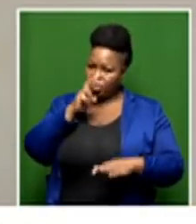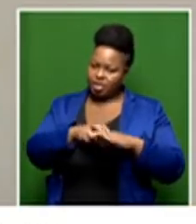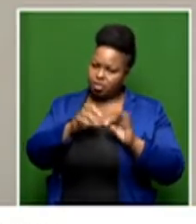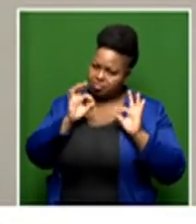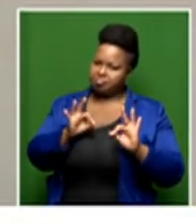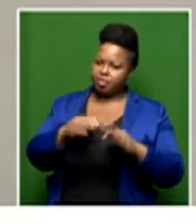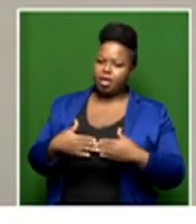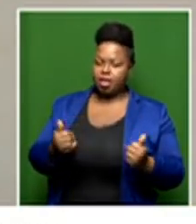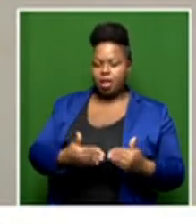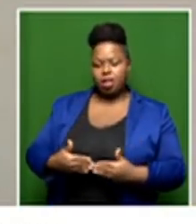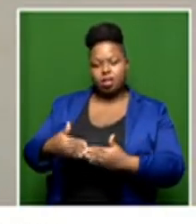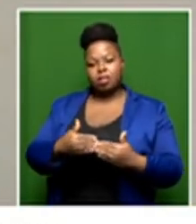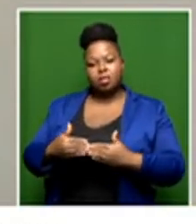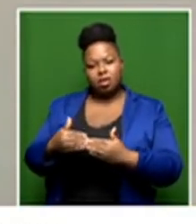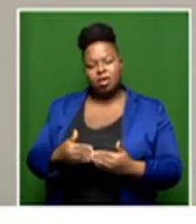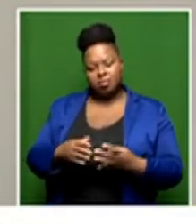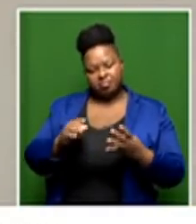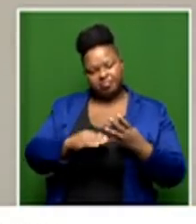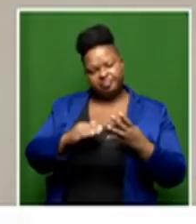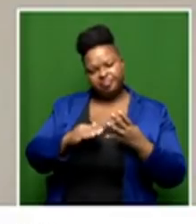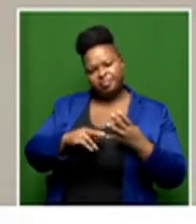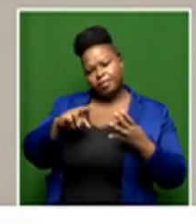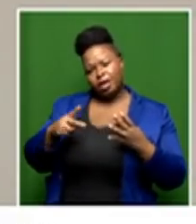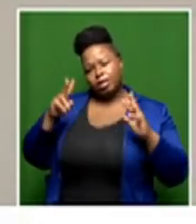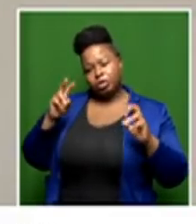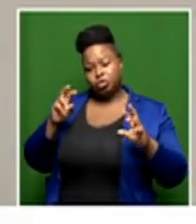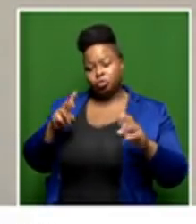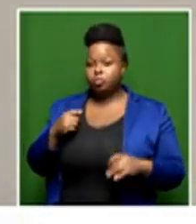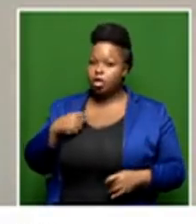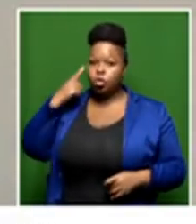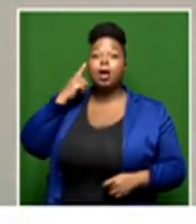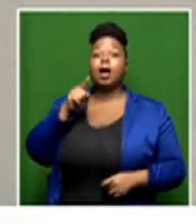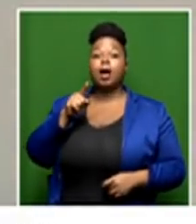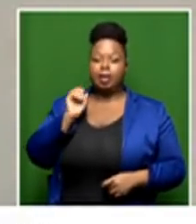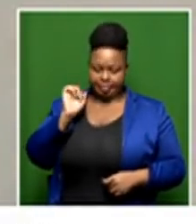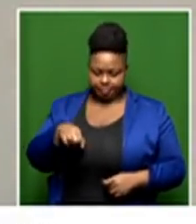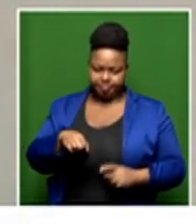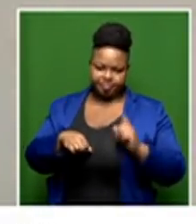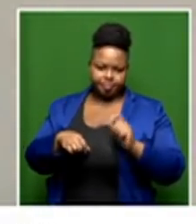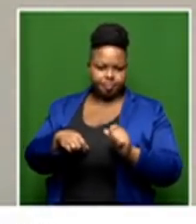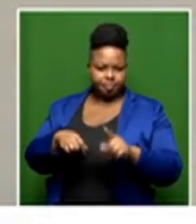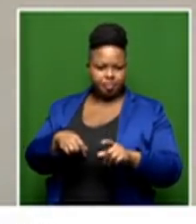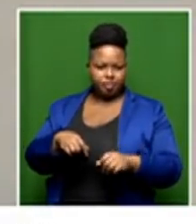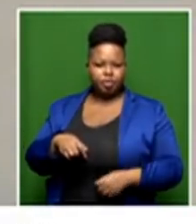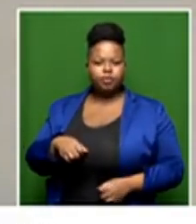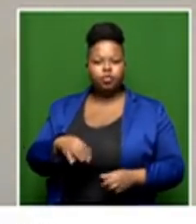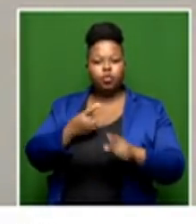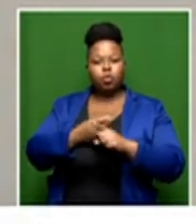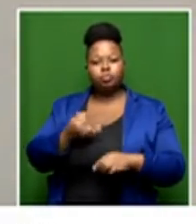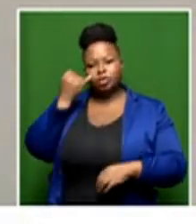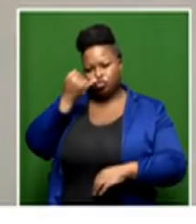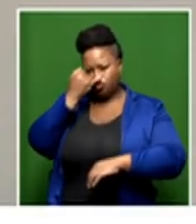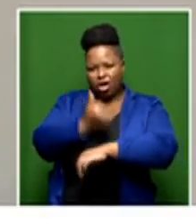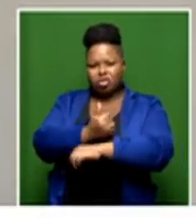healthcare, and there's one other issue which I thought that the proliferation of drugs